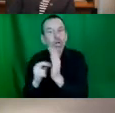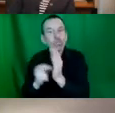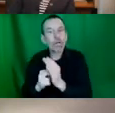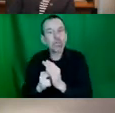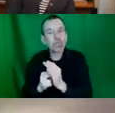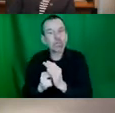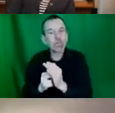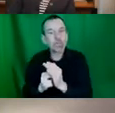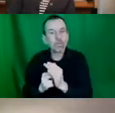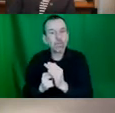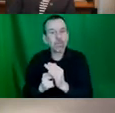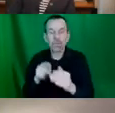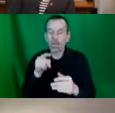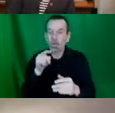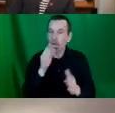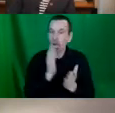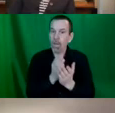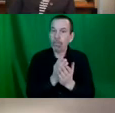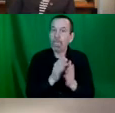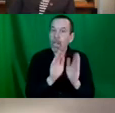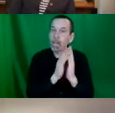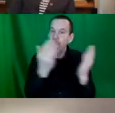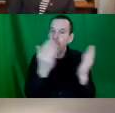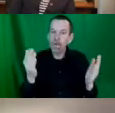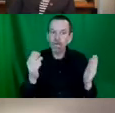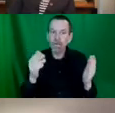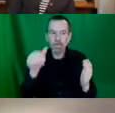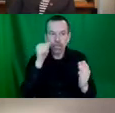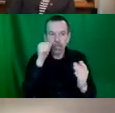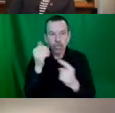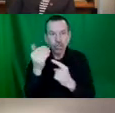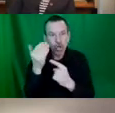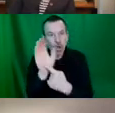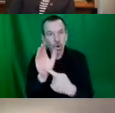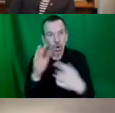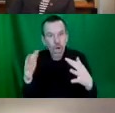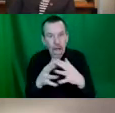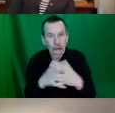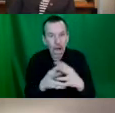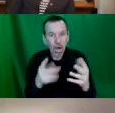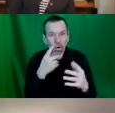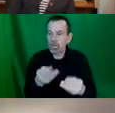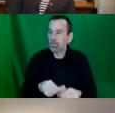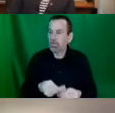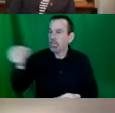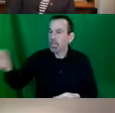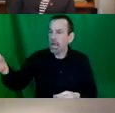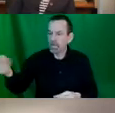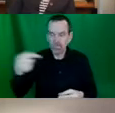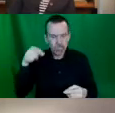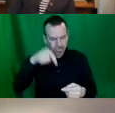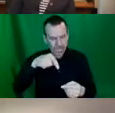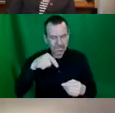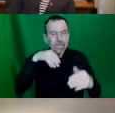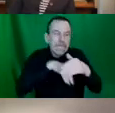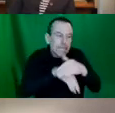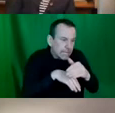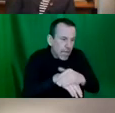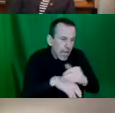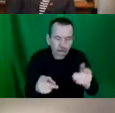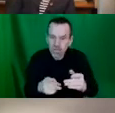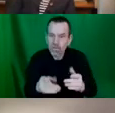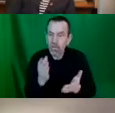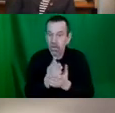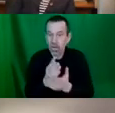devising workflows outlining the various conservation processes that this team manages. It has been incredibly interesting understanding the logistics of each